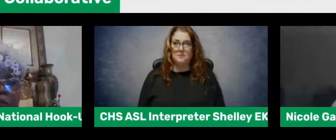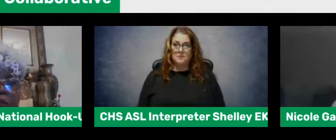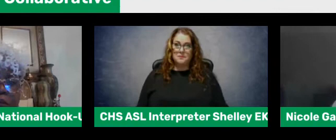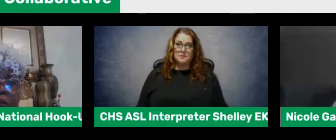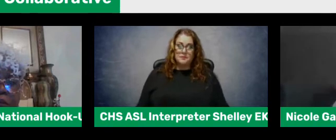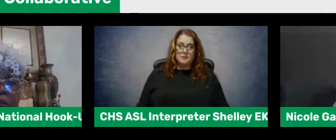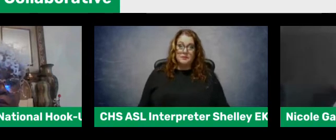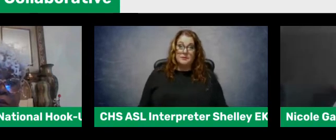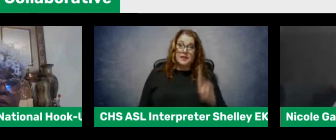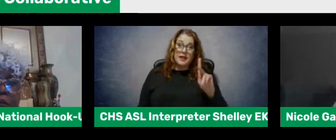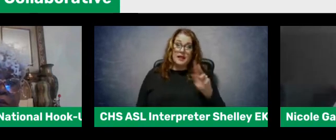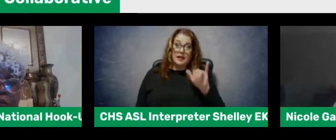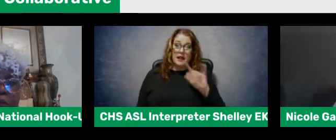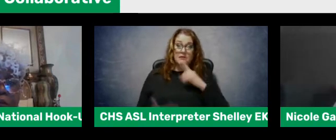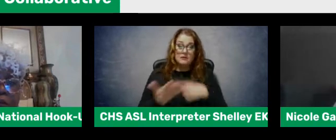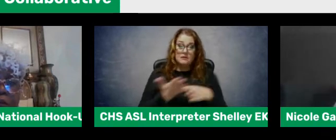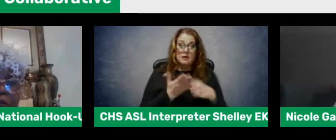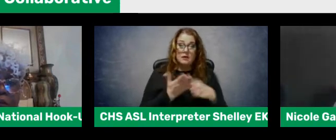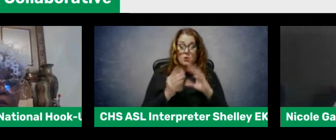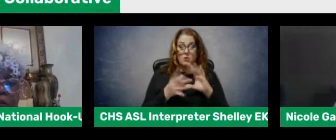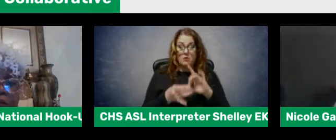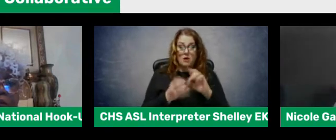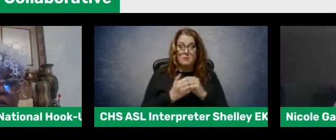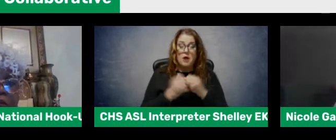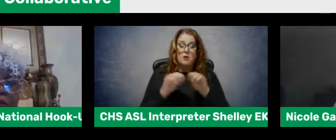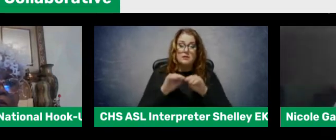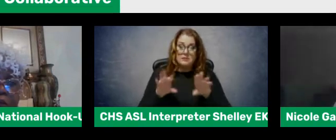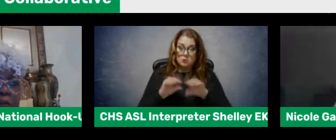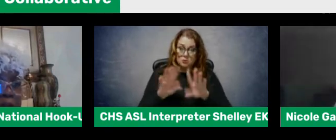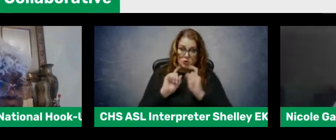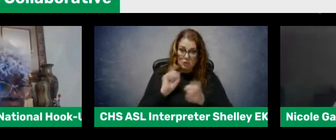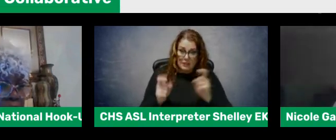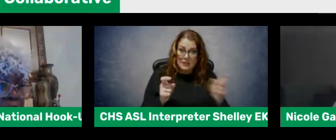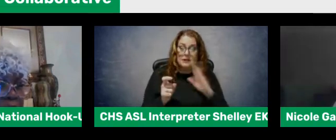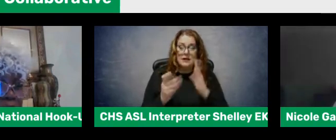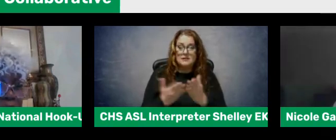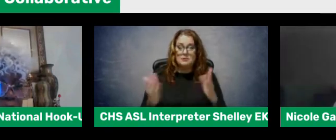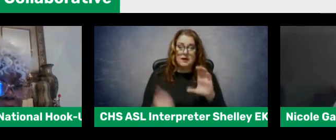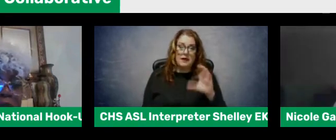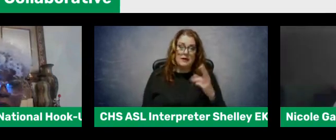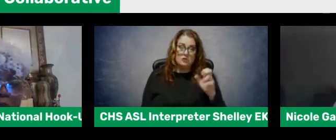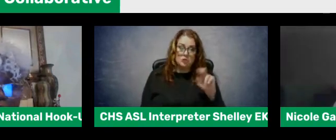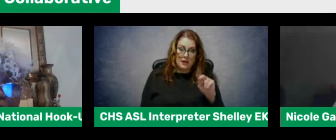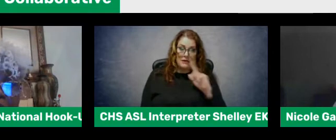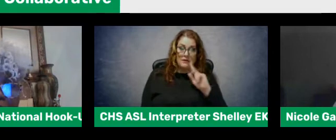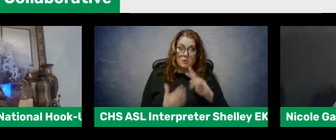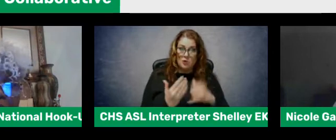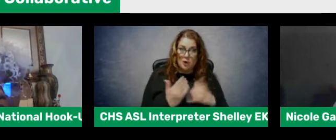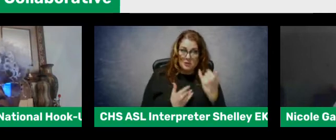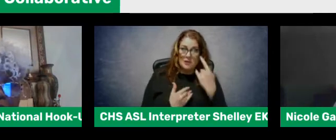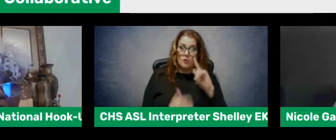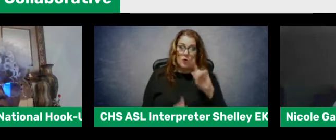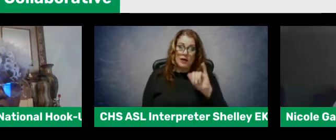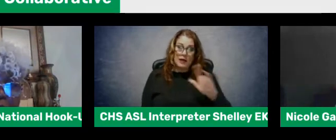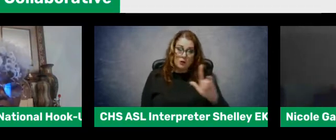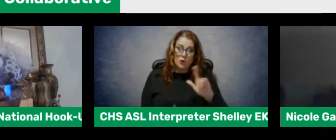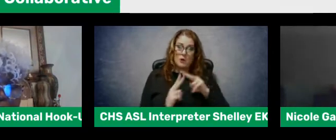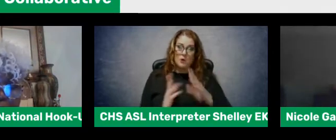And Kathy's going to talk a little bit more about the distribution and supply chain of the project through our Illinois Partners in